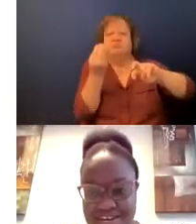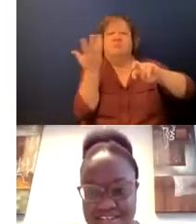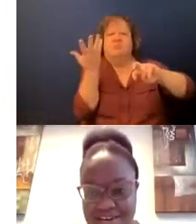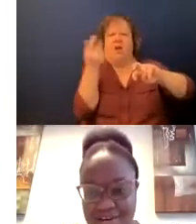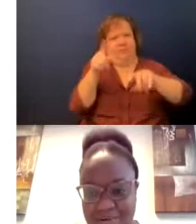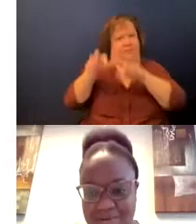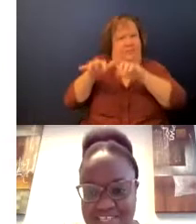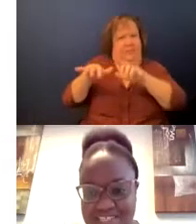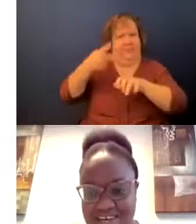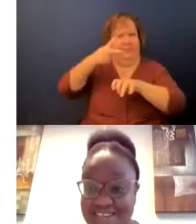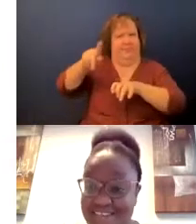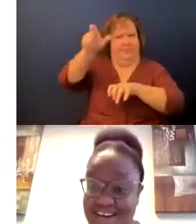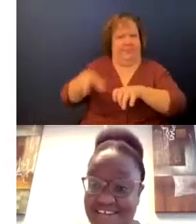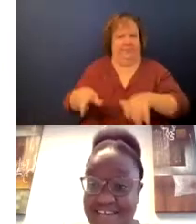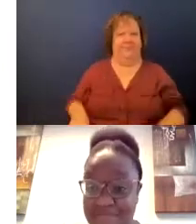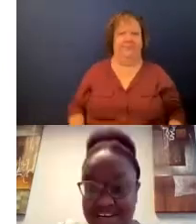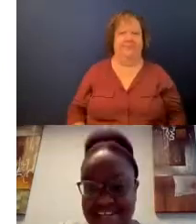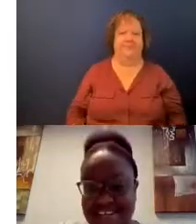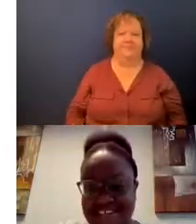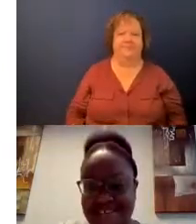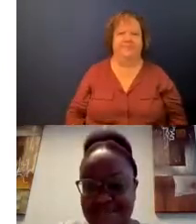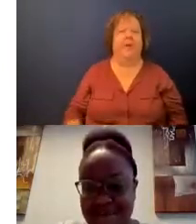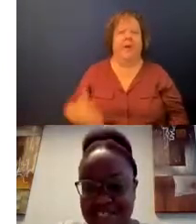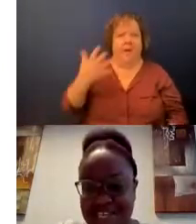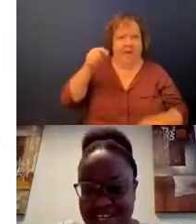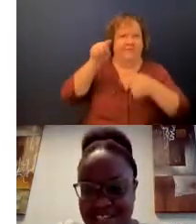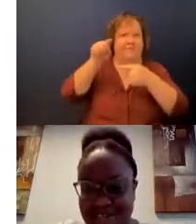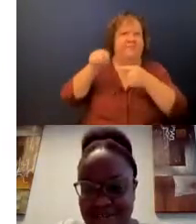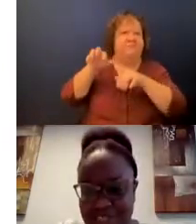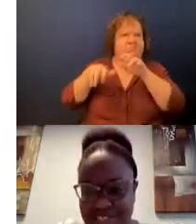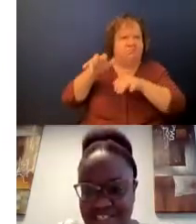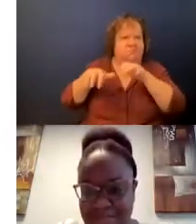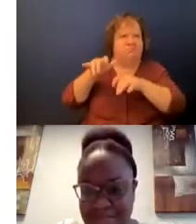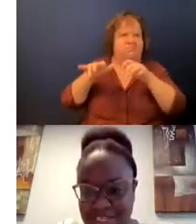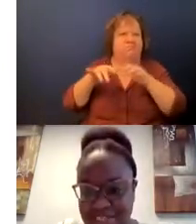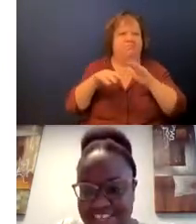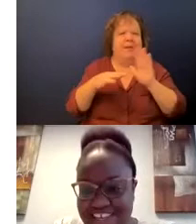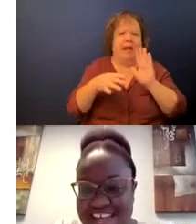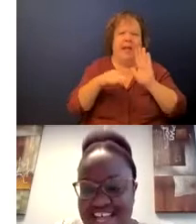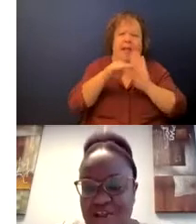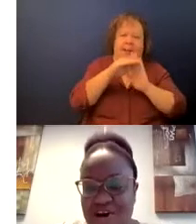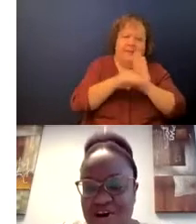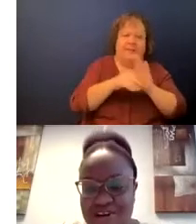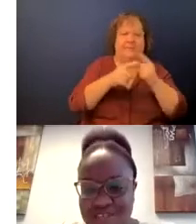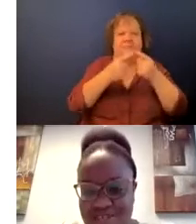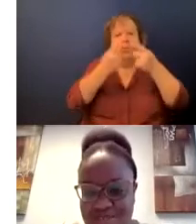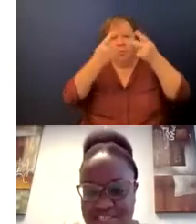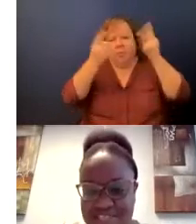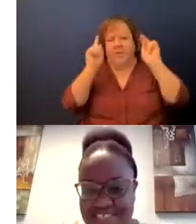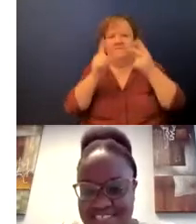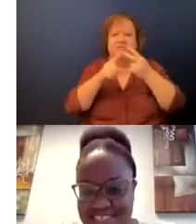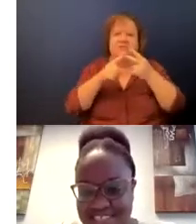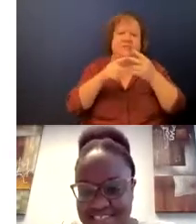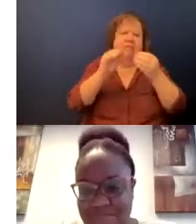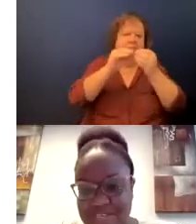All right, a lot about data, academia, so much learning, solutions, examination, long documents